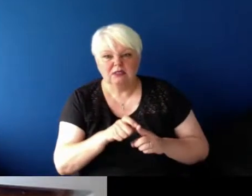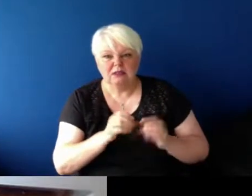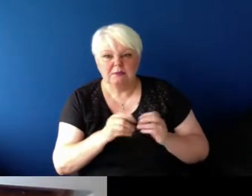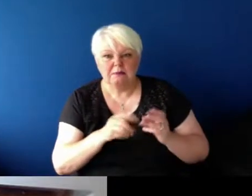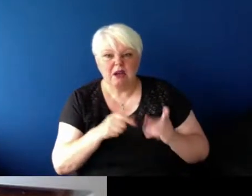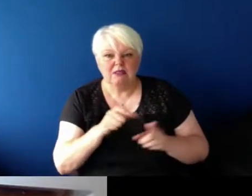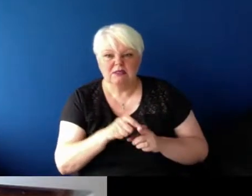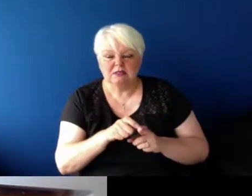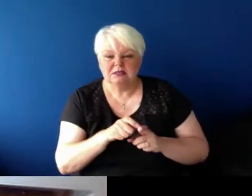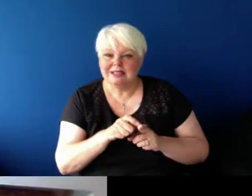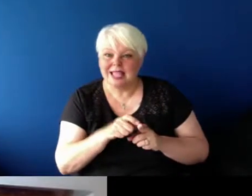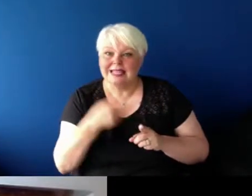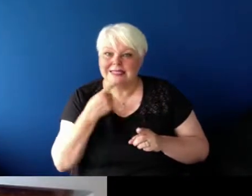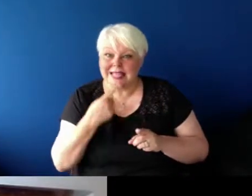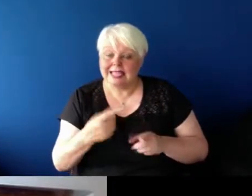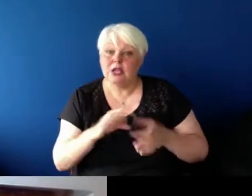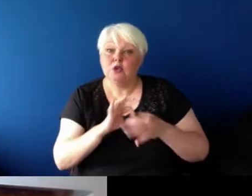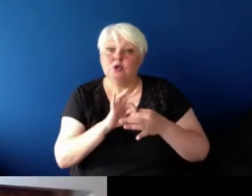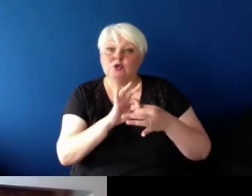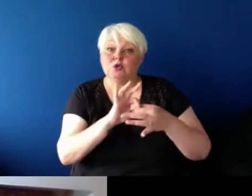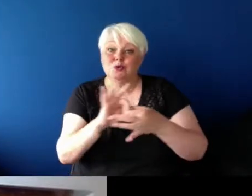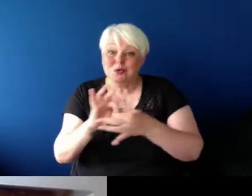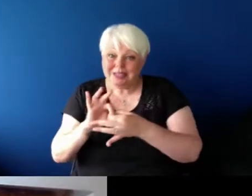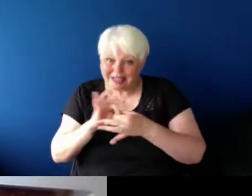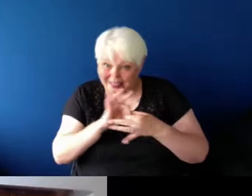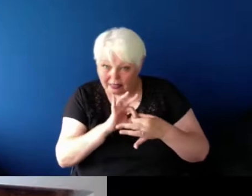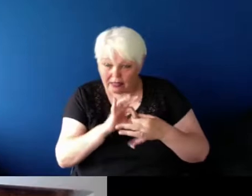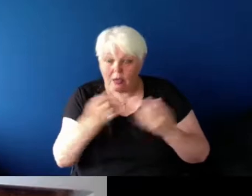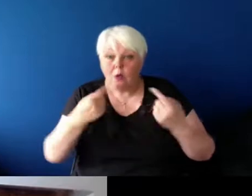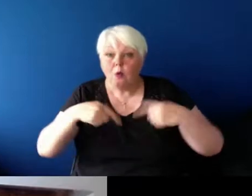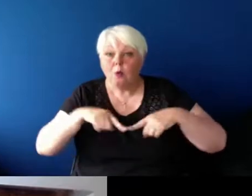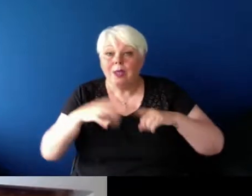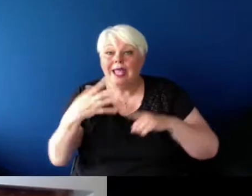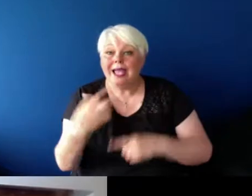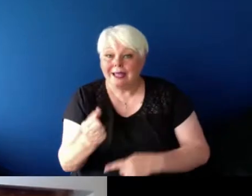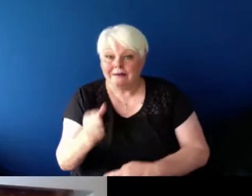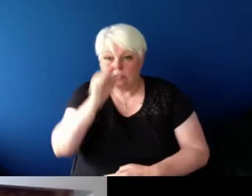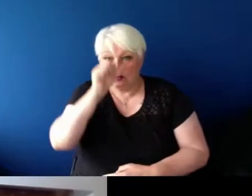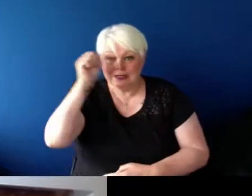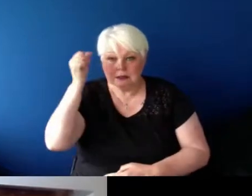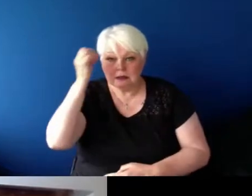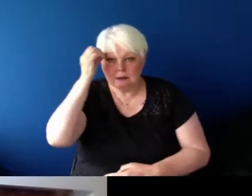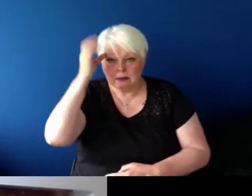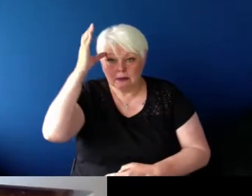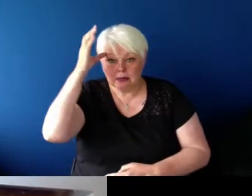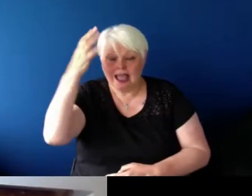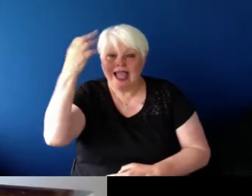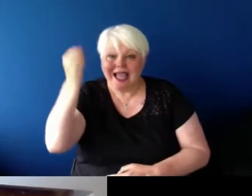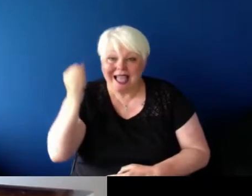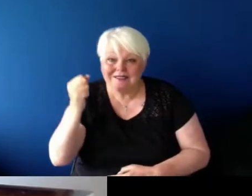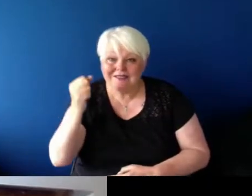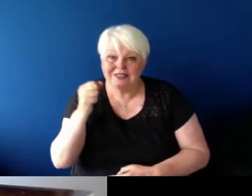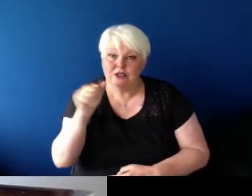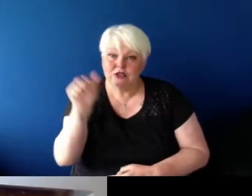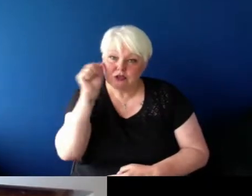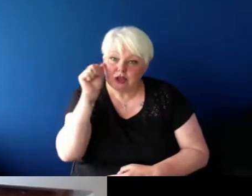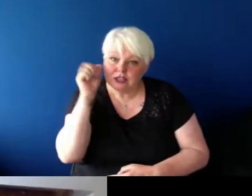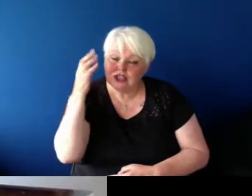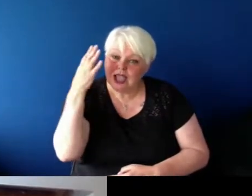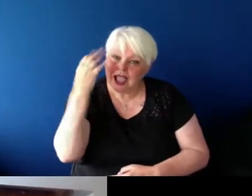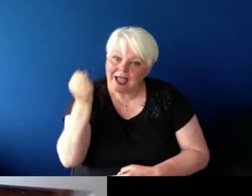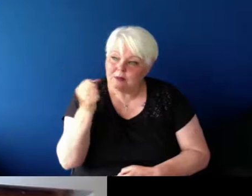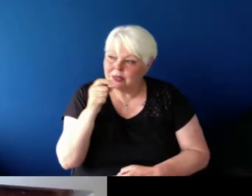saying together we have wisdom and insight and knowledge that we can